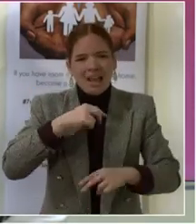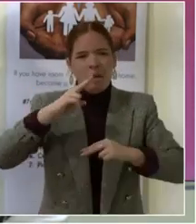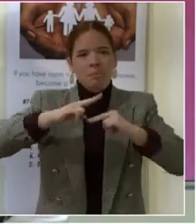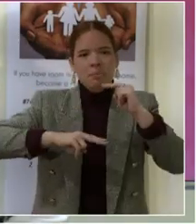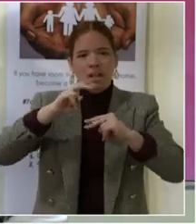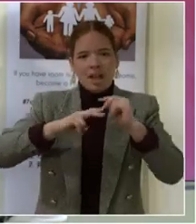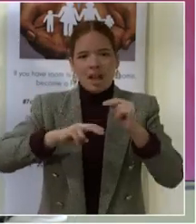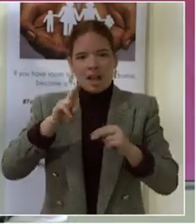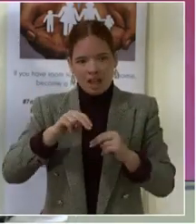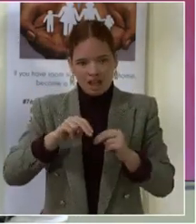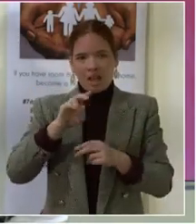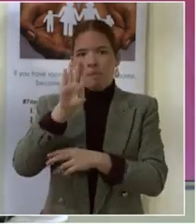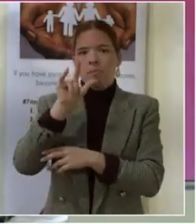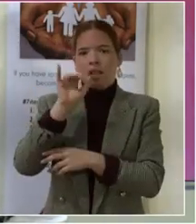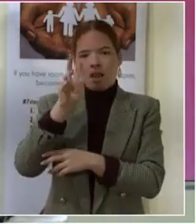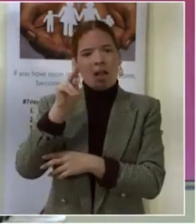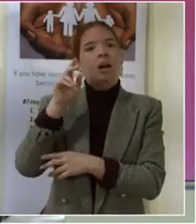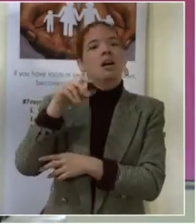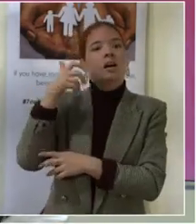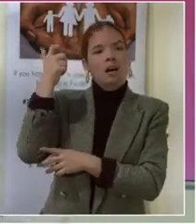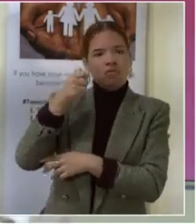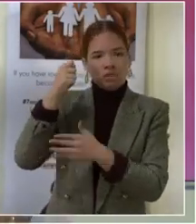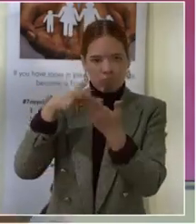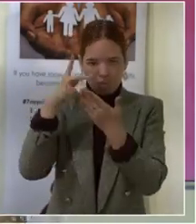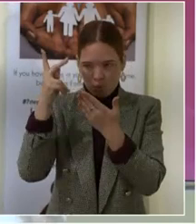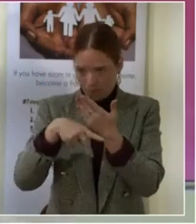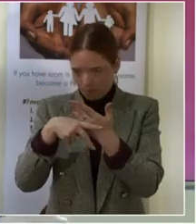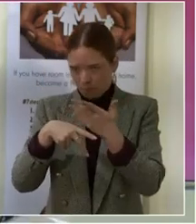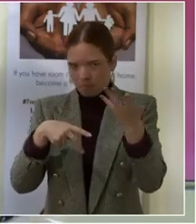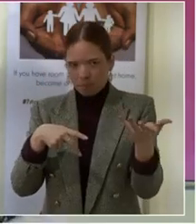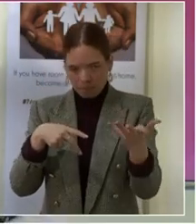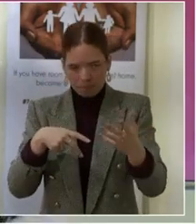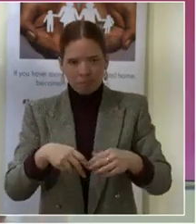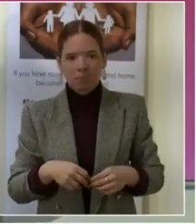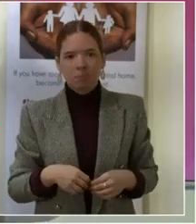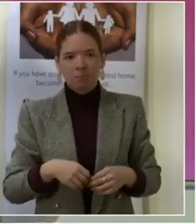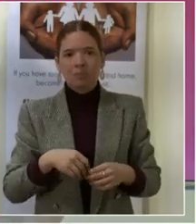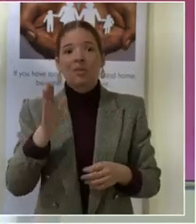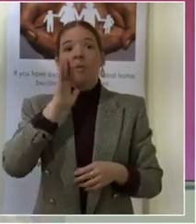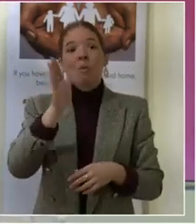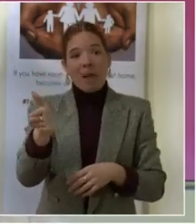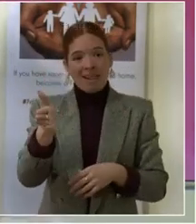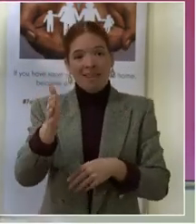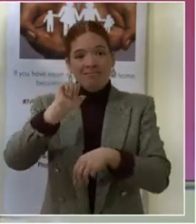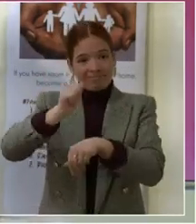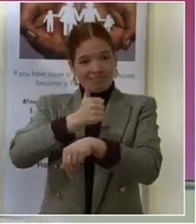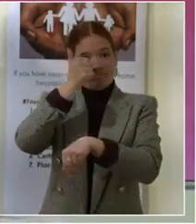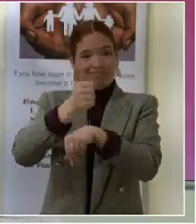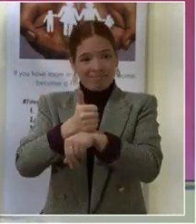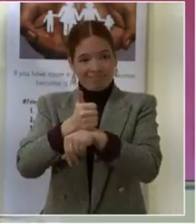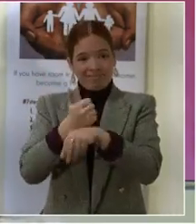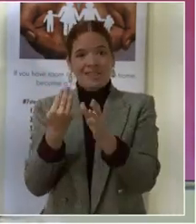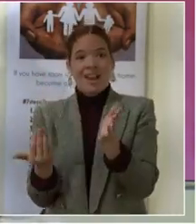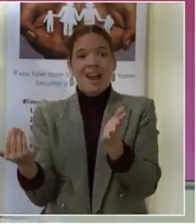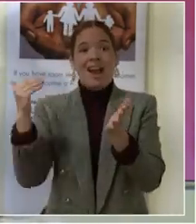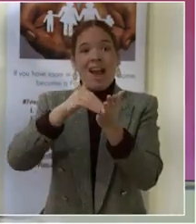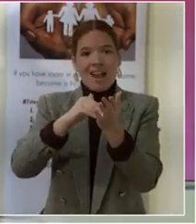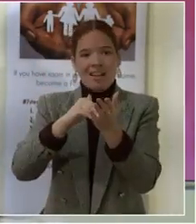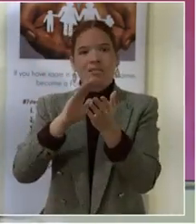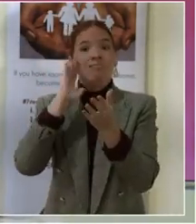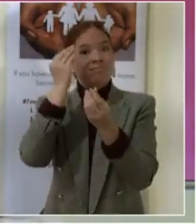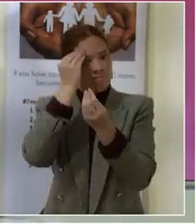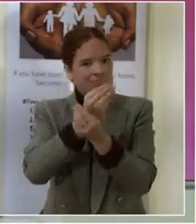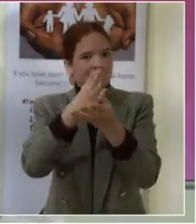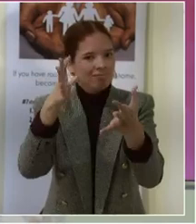program, and we will be launching another round in the near future. And on